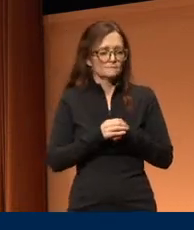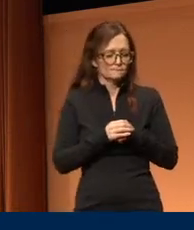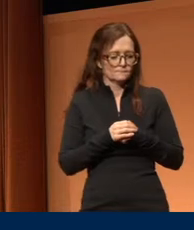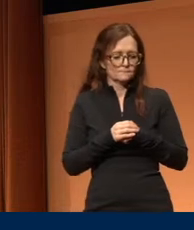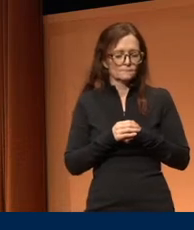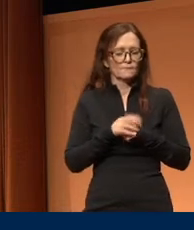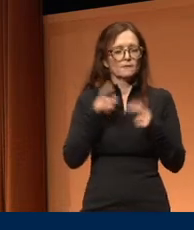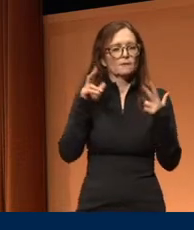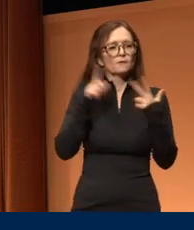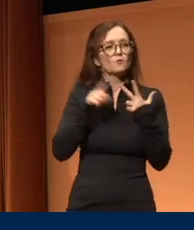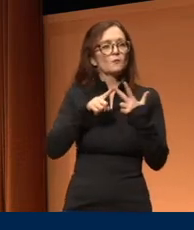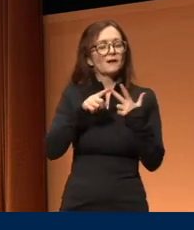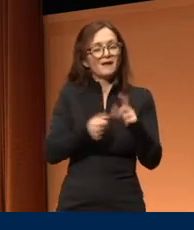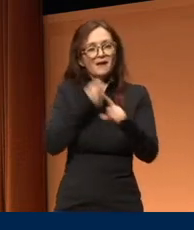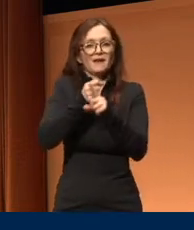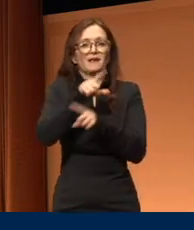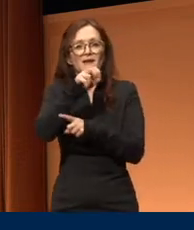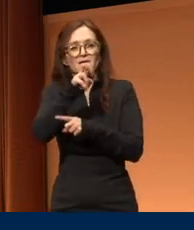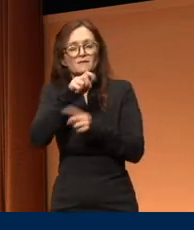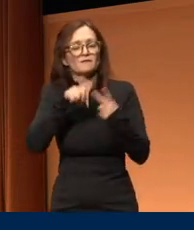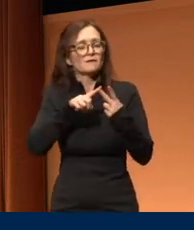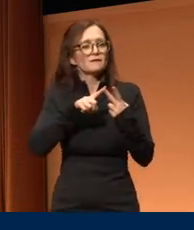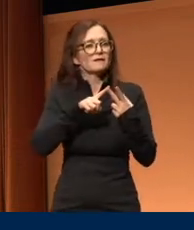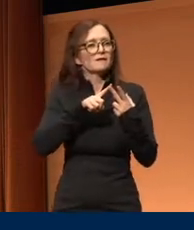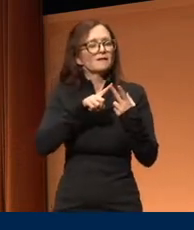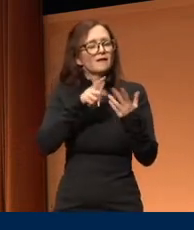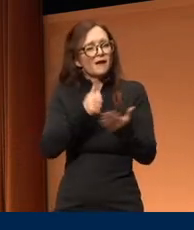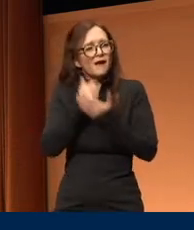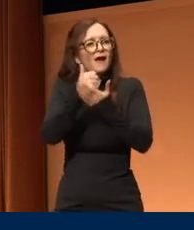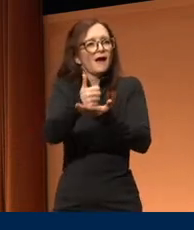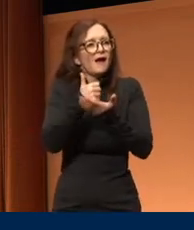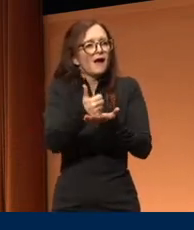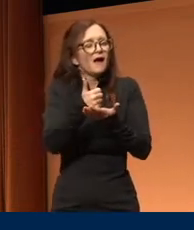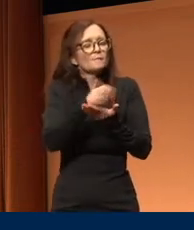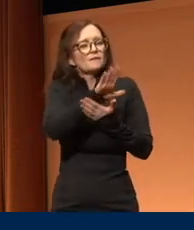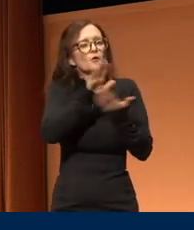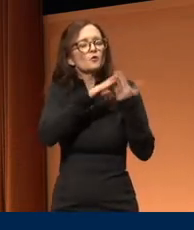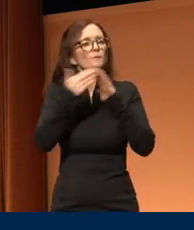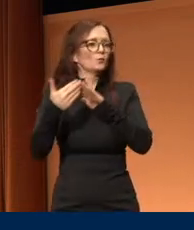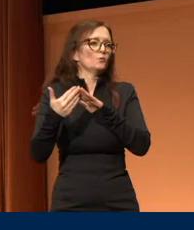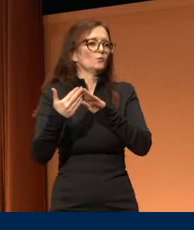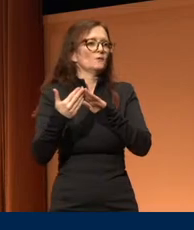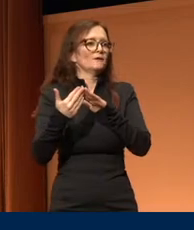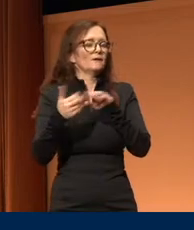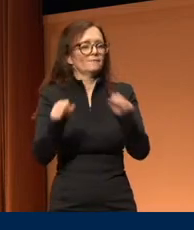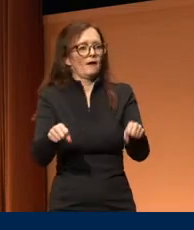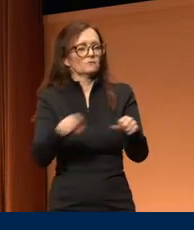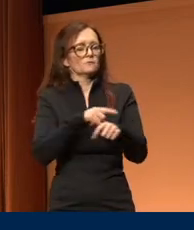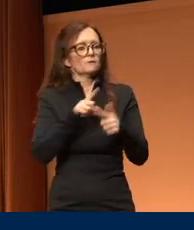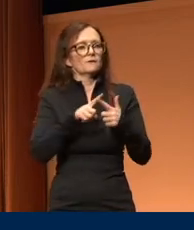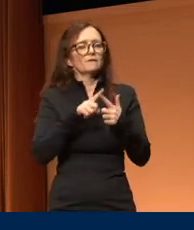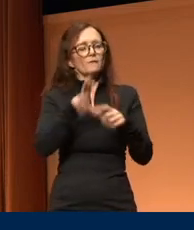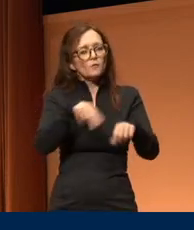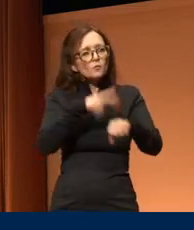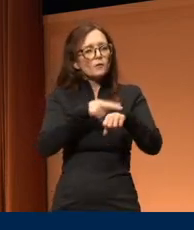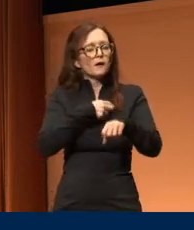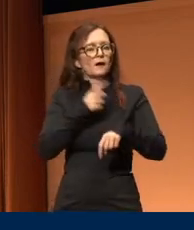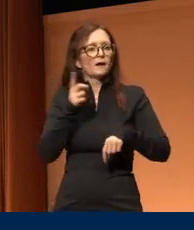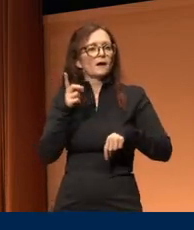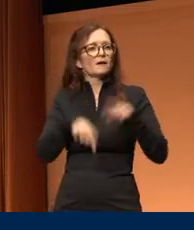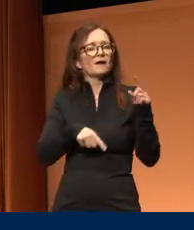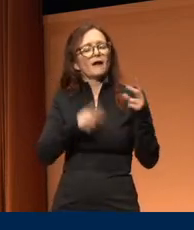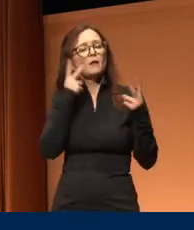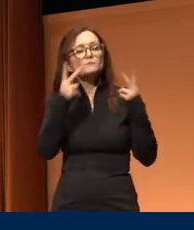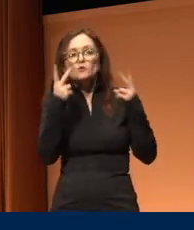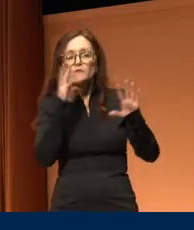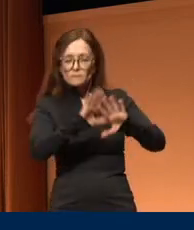A third impact of love is that it enhances people's cognitive faculties. Of course, this is not something I was able to